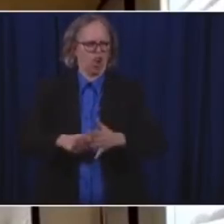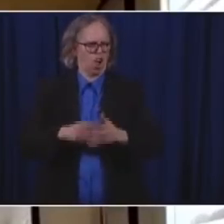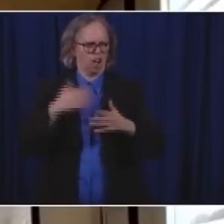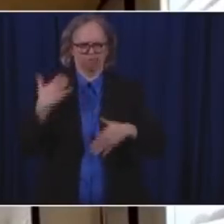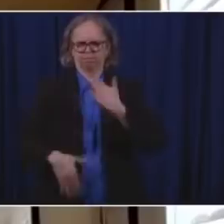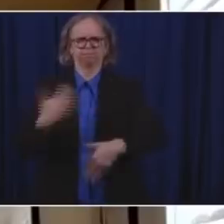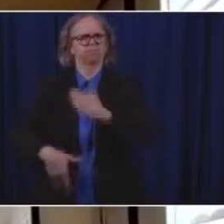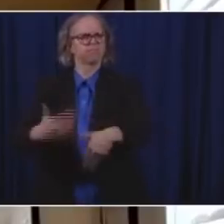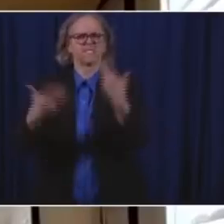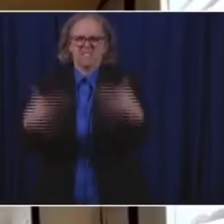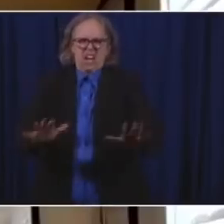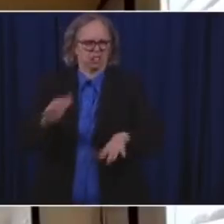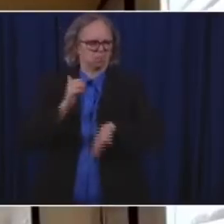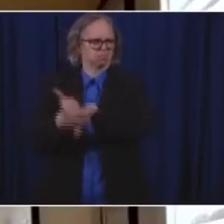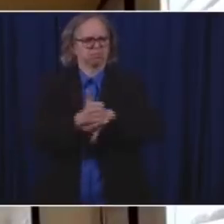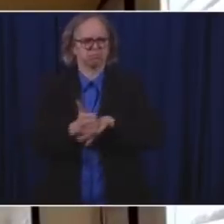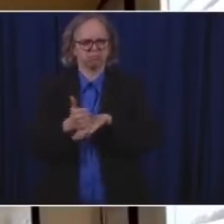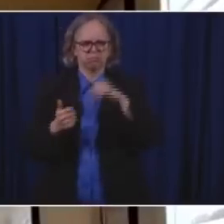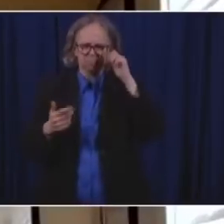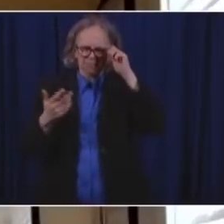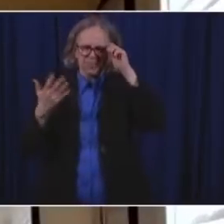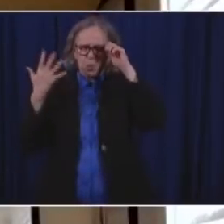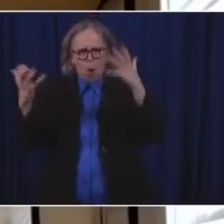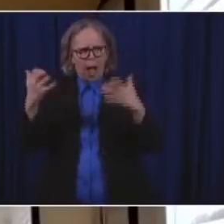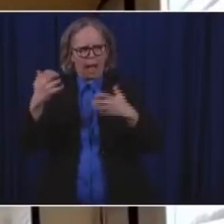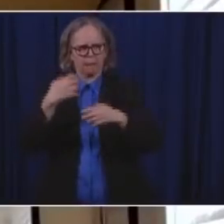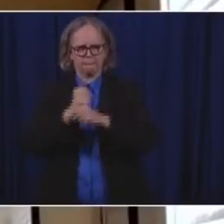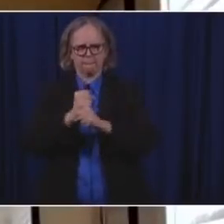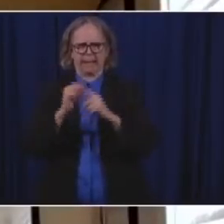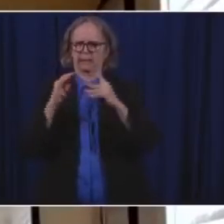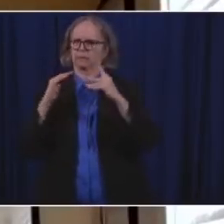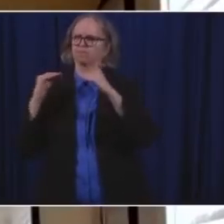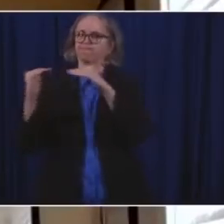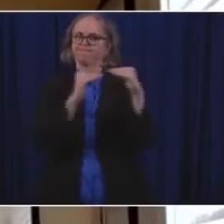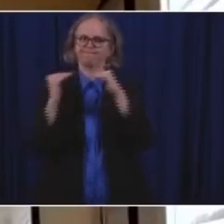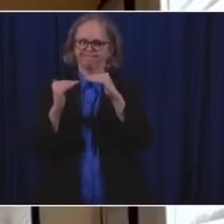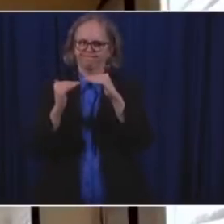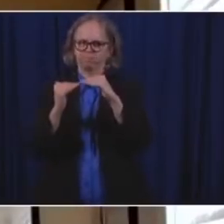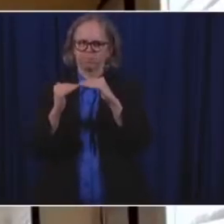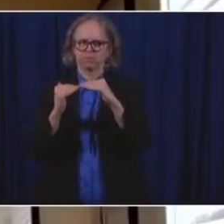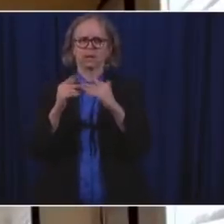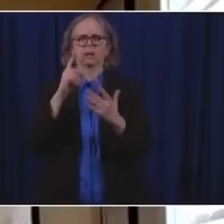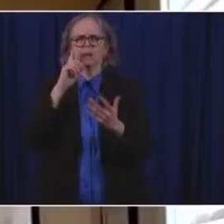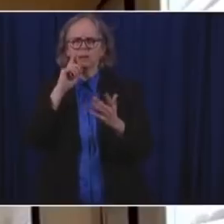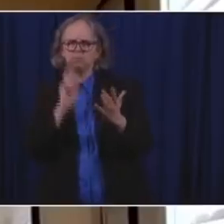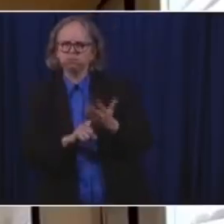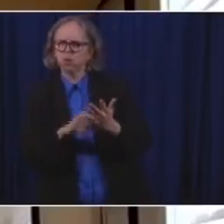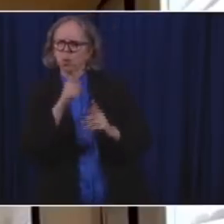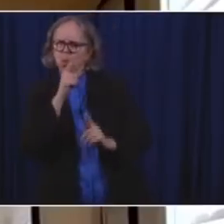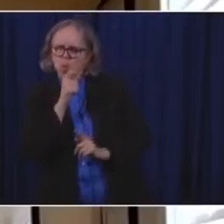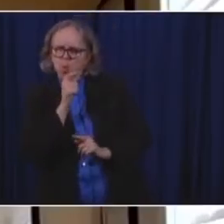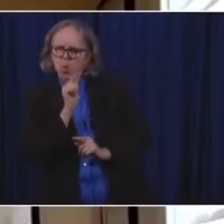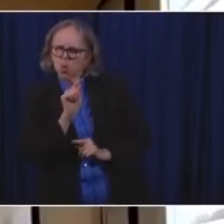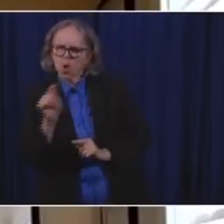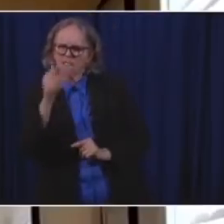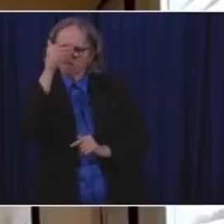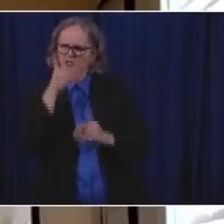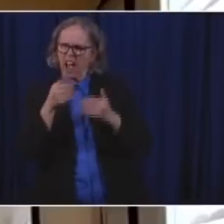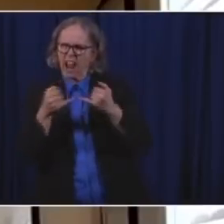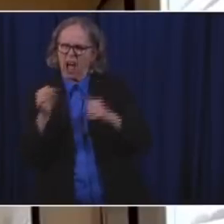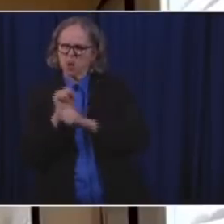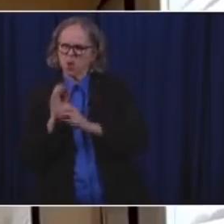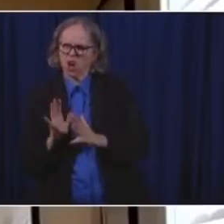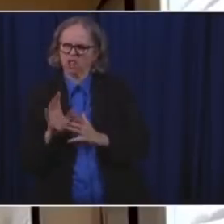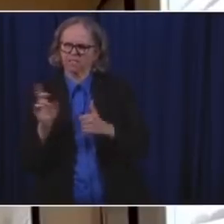towards equity and really trying to identify the people who are working at the front lines